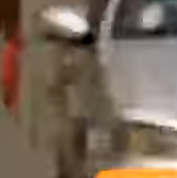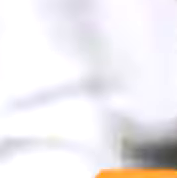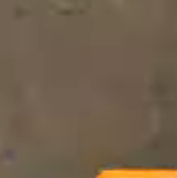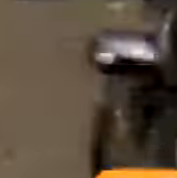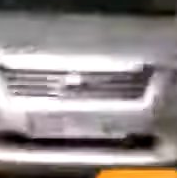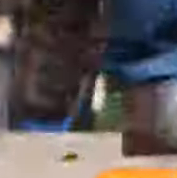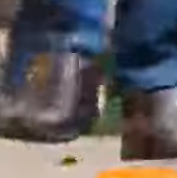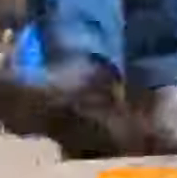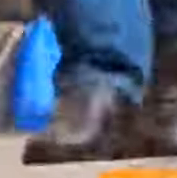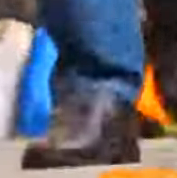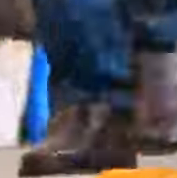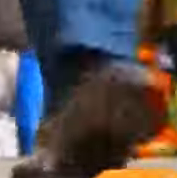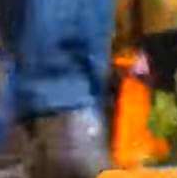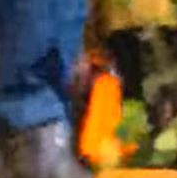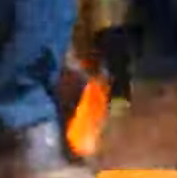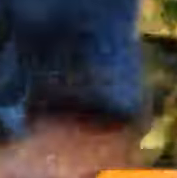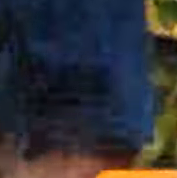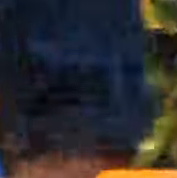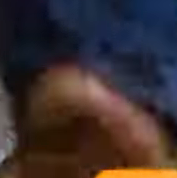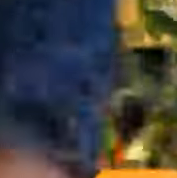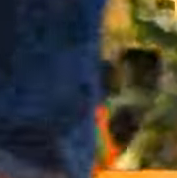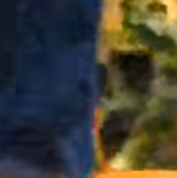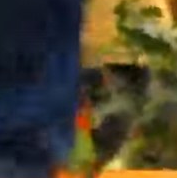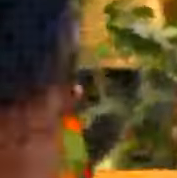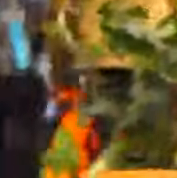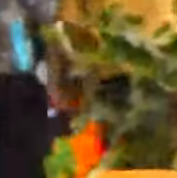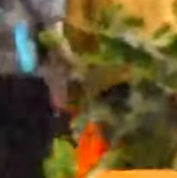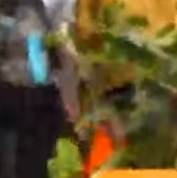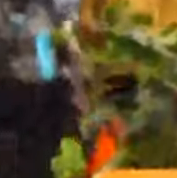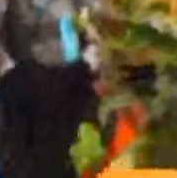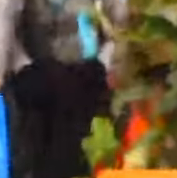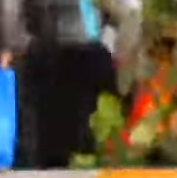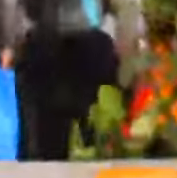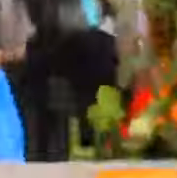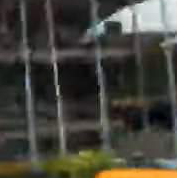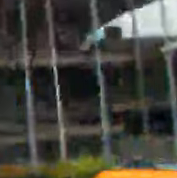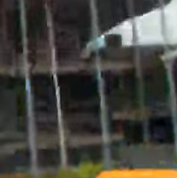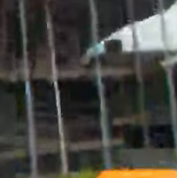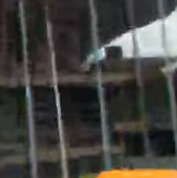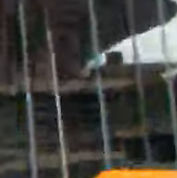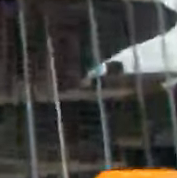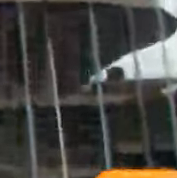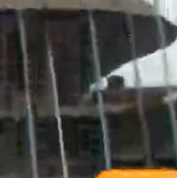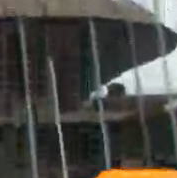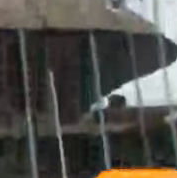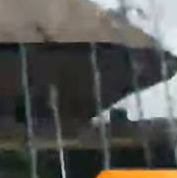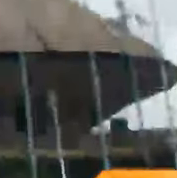of reasons justifying the sale of each of the entities listed in the plan.